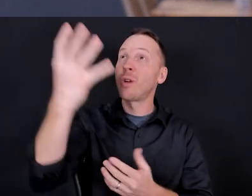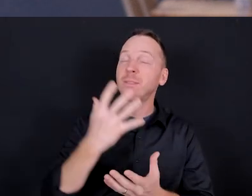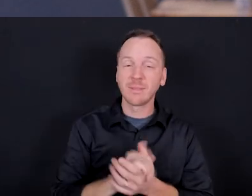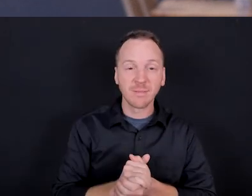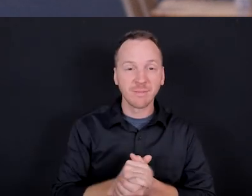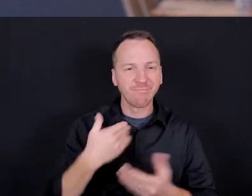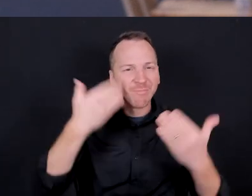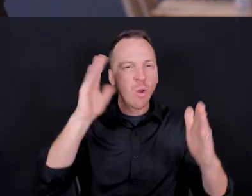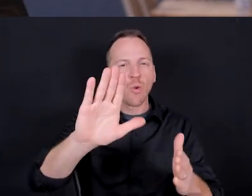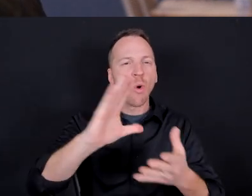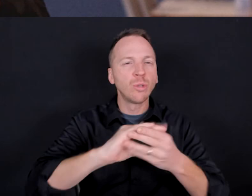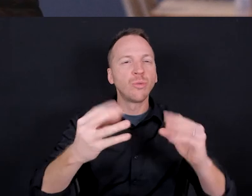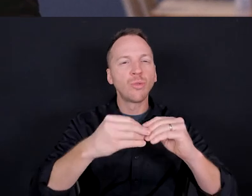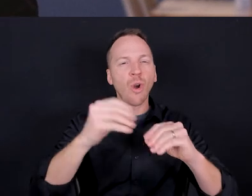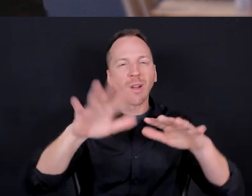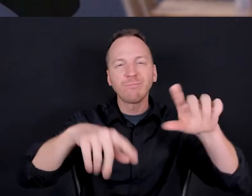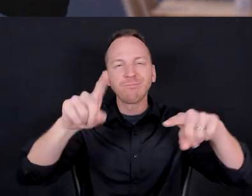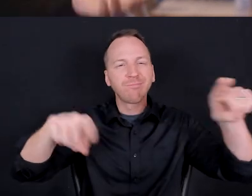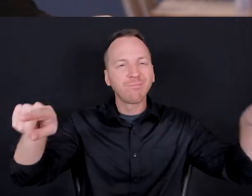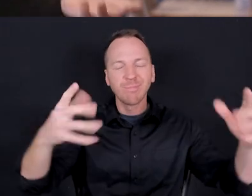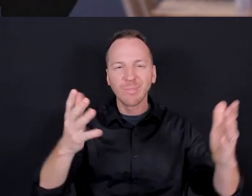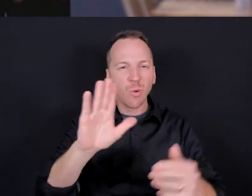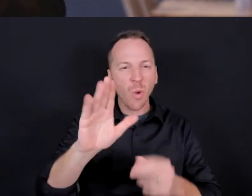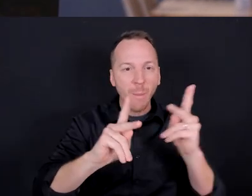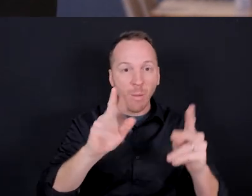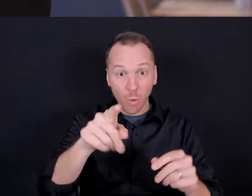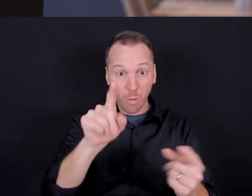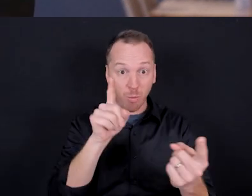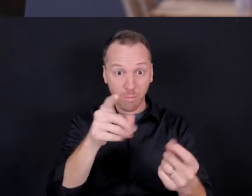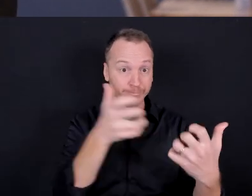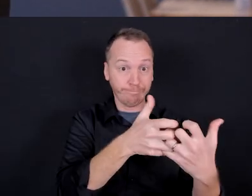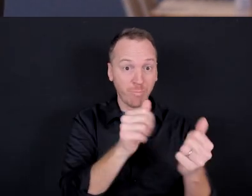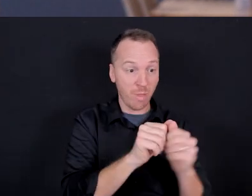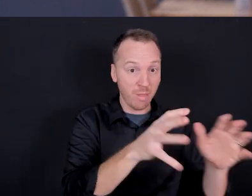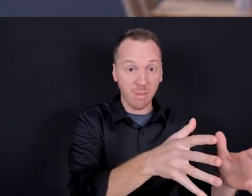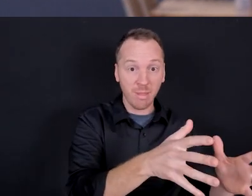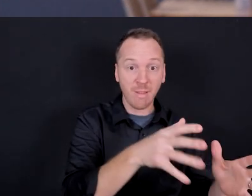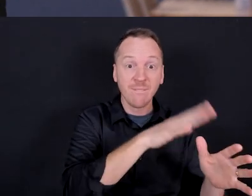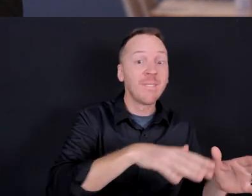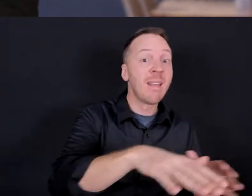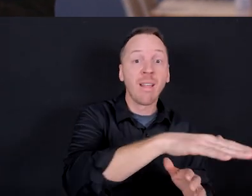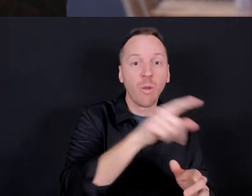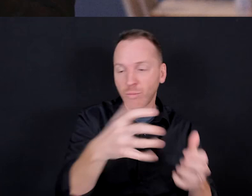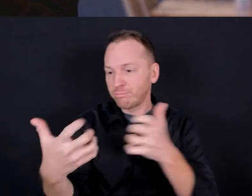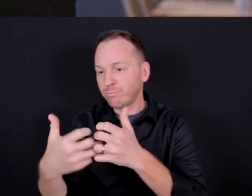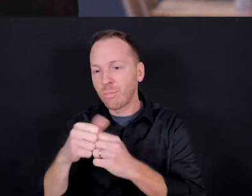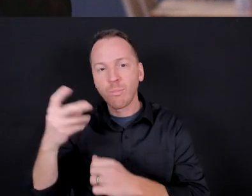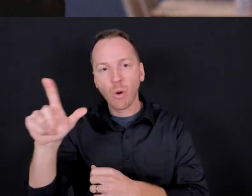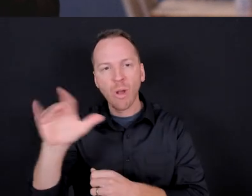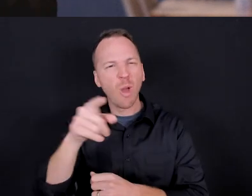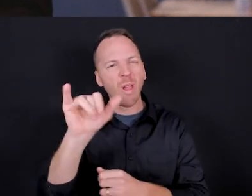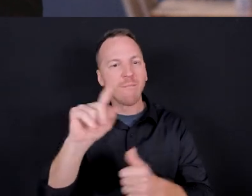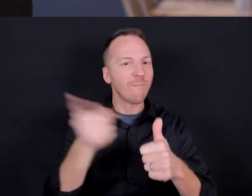You know, I don't know what your story is, and I don't know which story more resembles you. Perhaps you are like